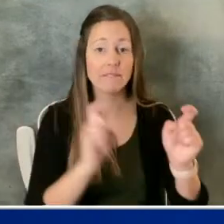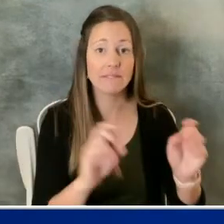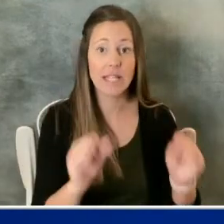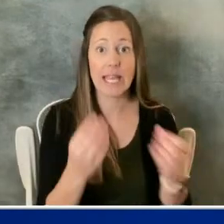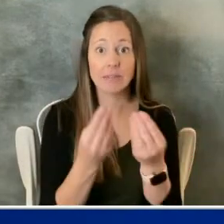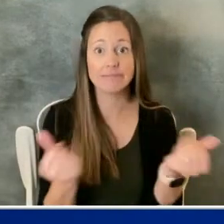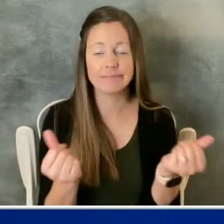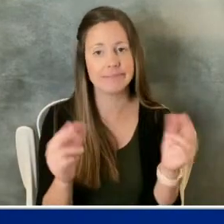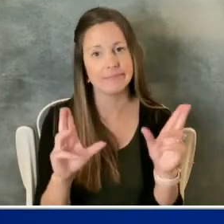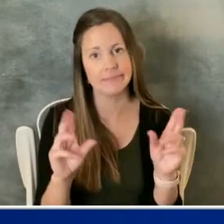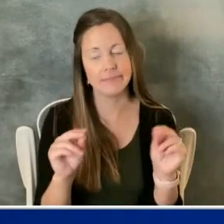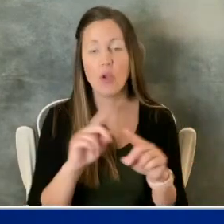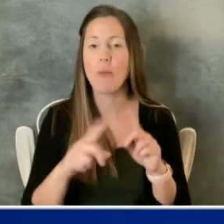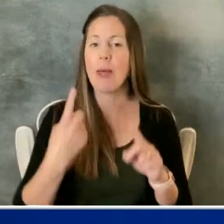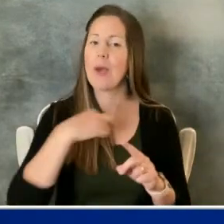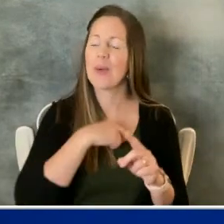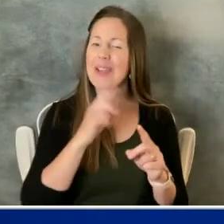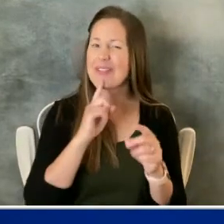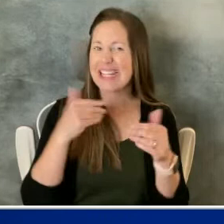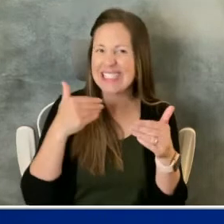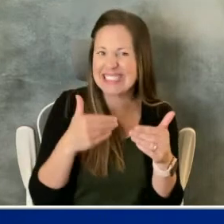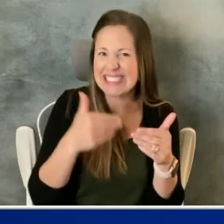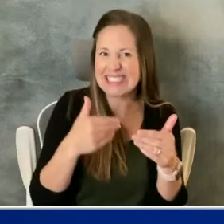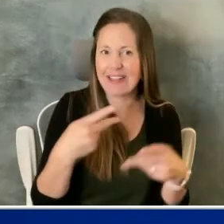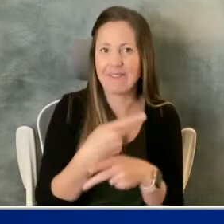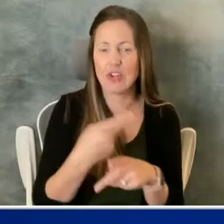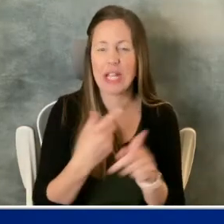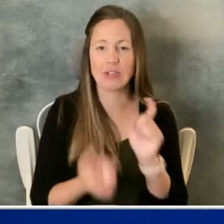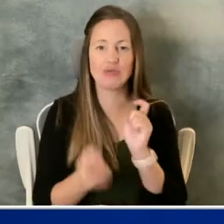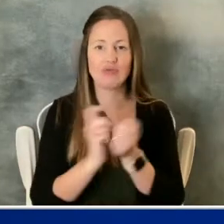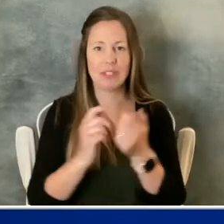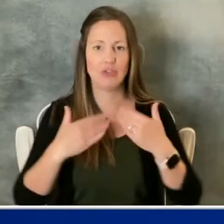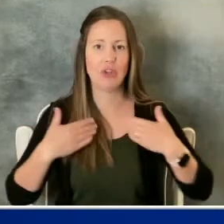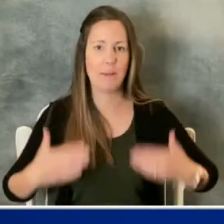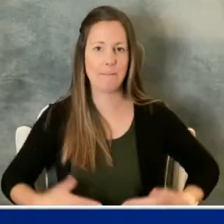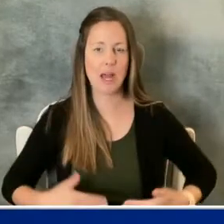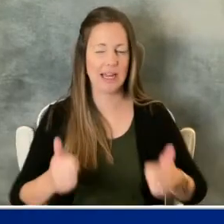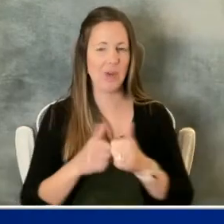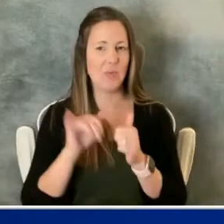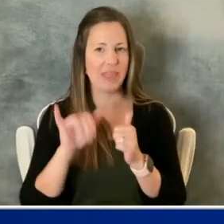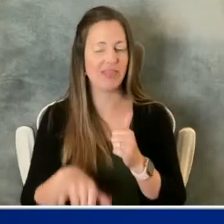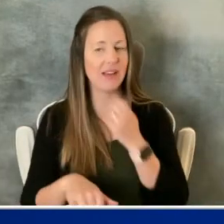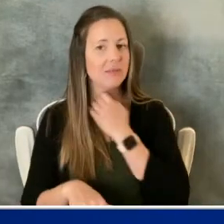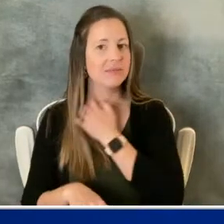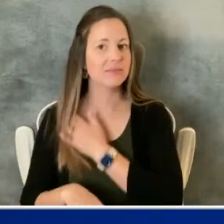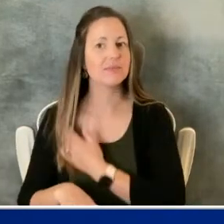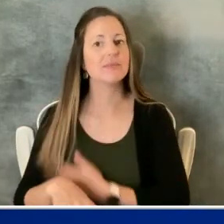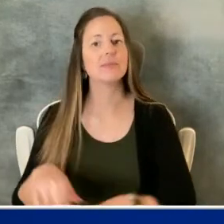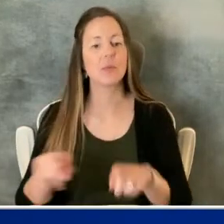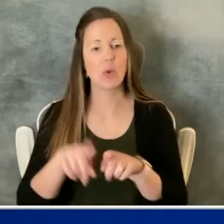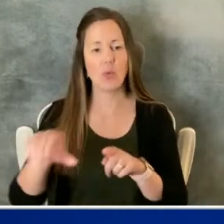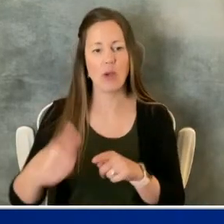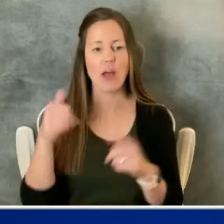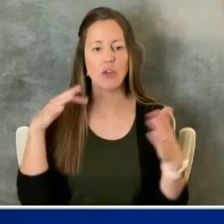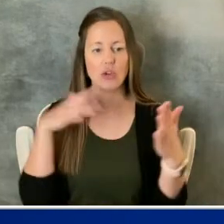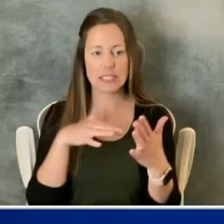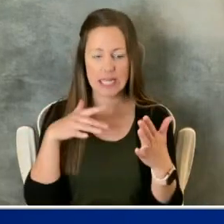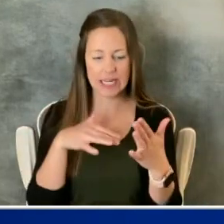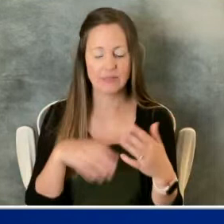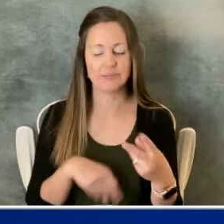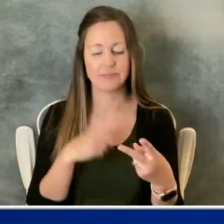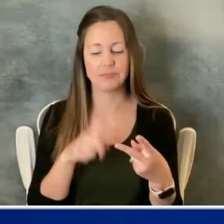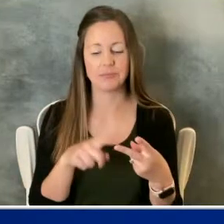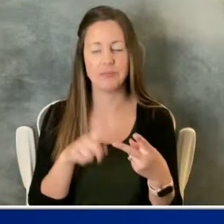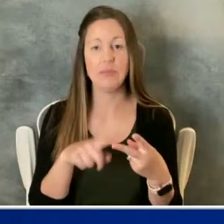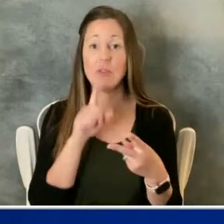to determining changes in our body in that level. The other study published in Lancet looked at people, again, with